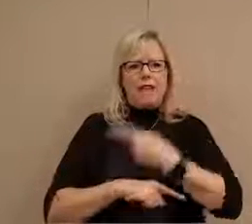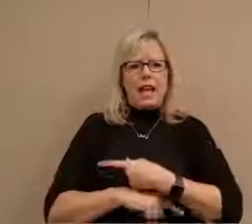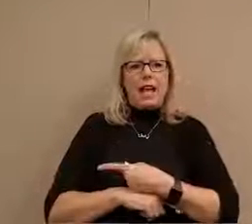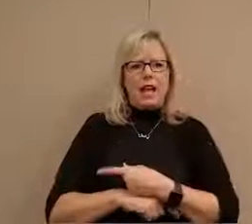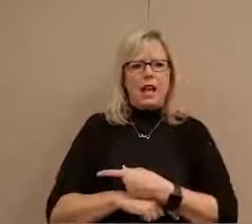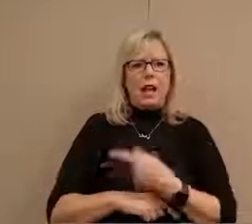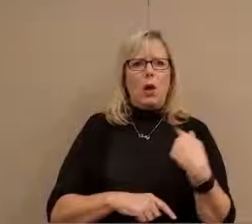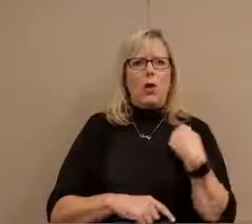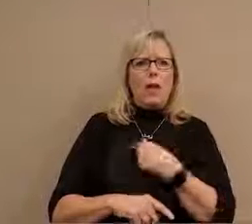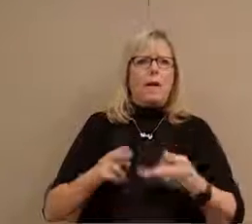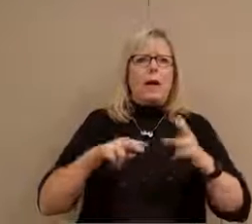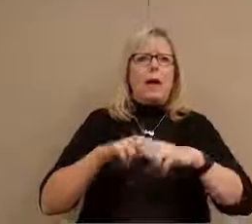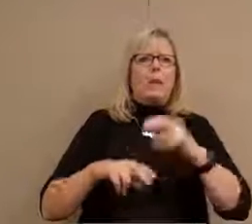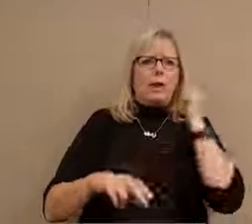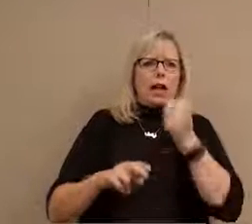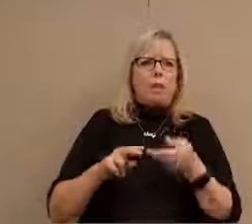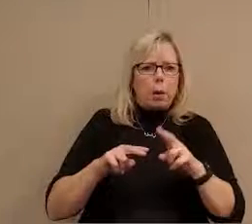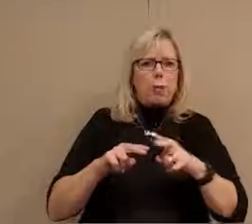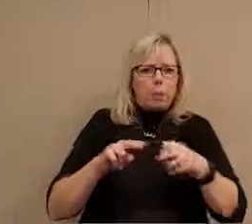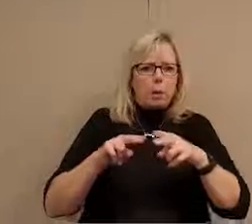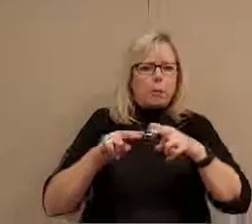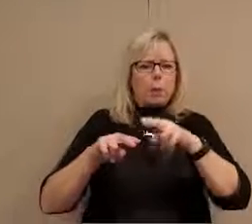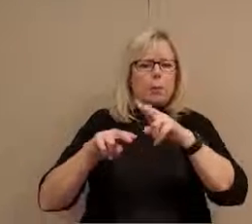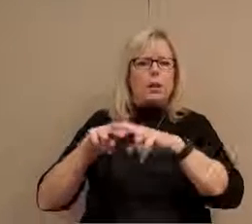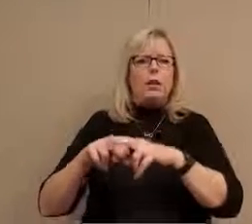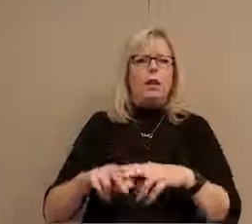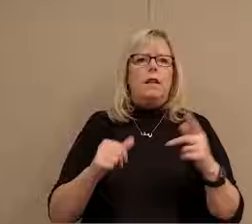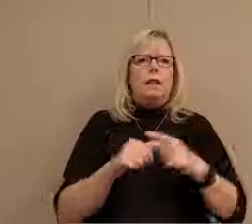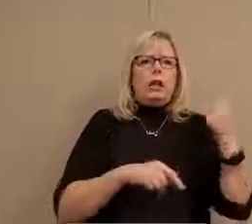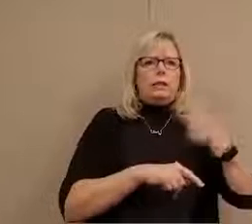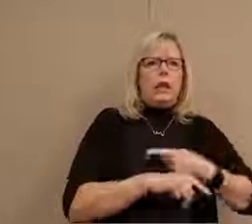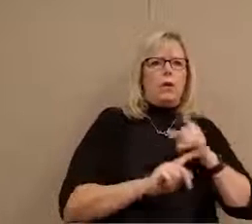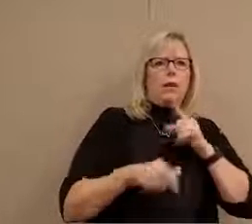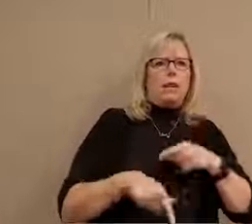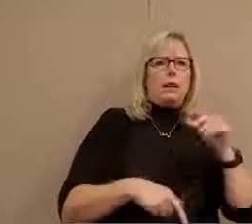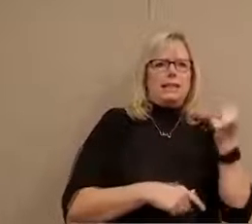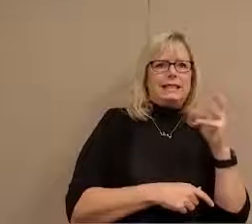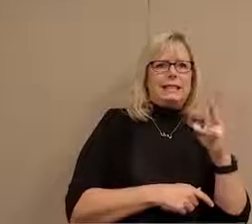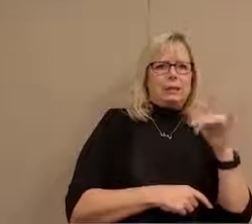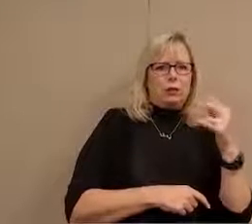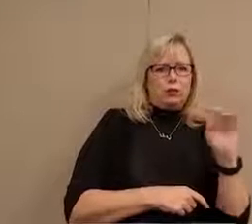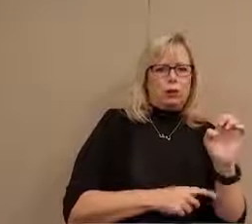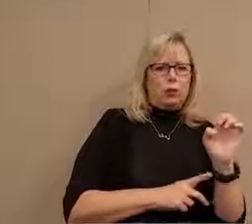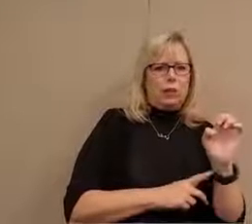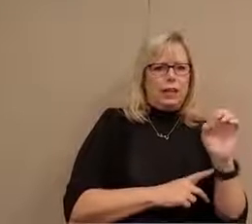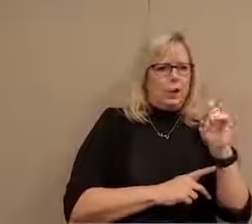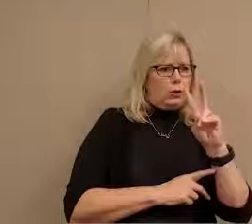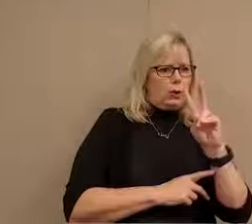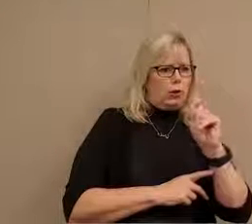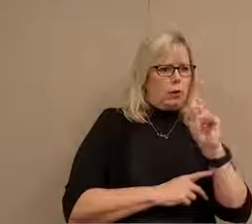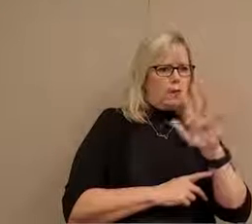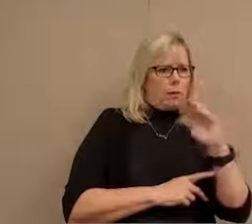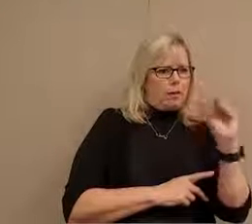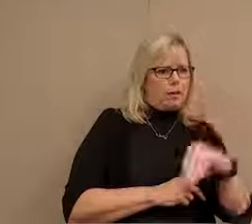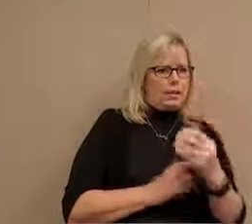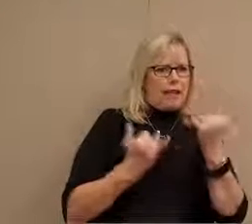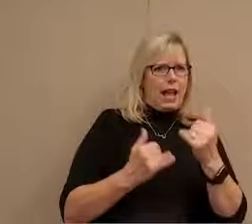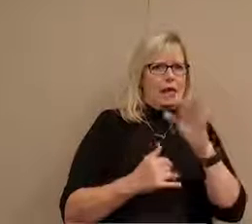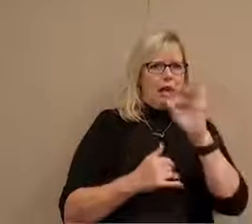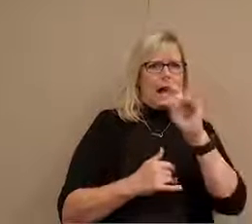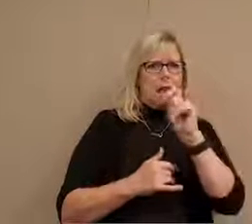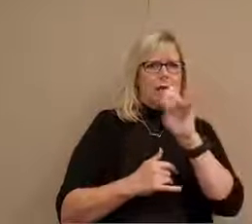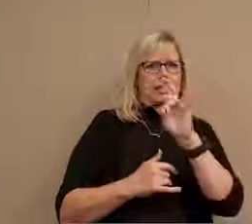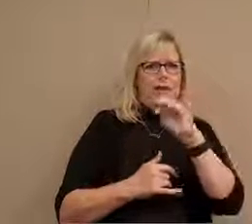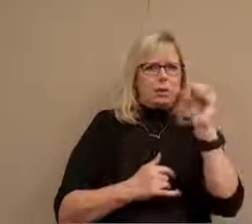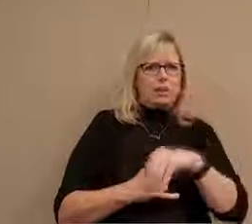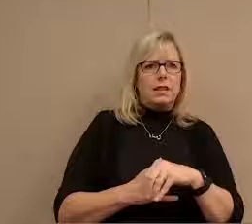we went up every day. I mean, it went from the first day on this report is the 16th of June. We were at 2.5%. Now we're at